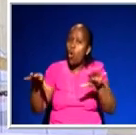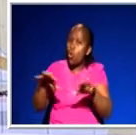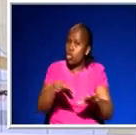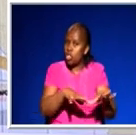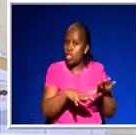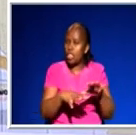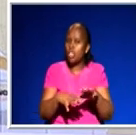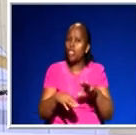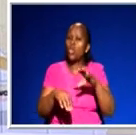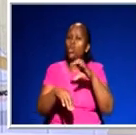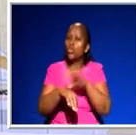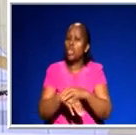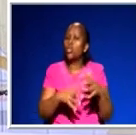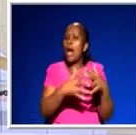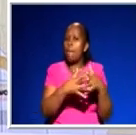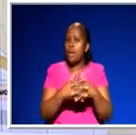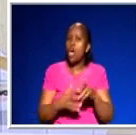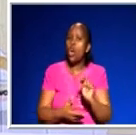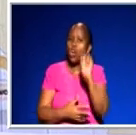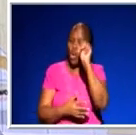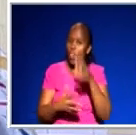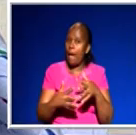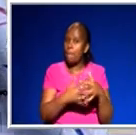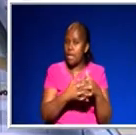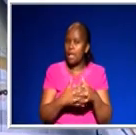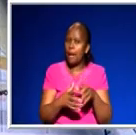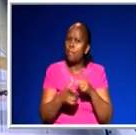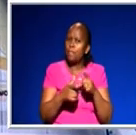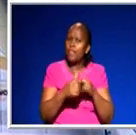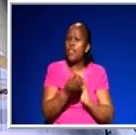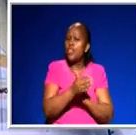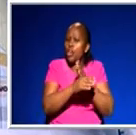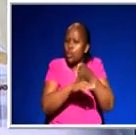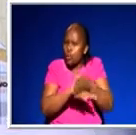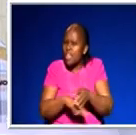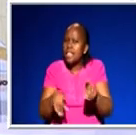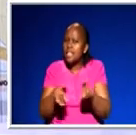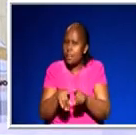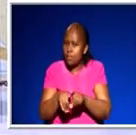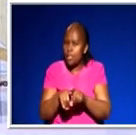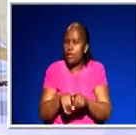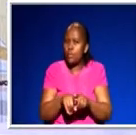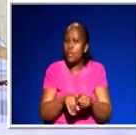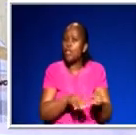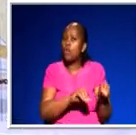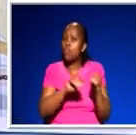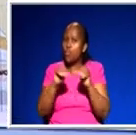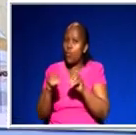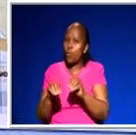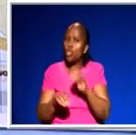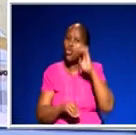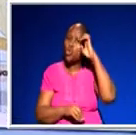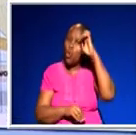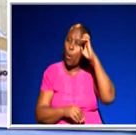to America or North America. And then they crossed the same ocean when moving towards the